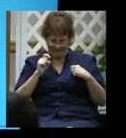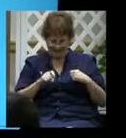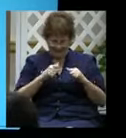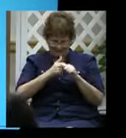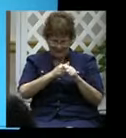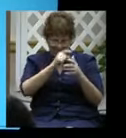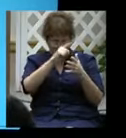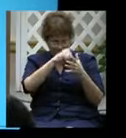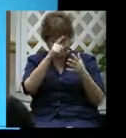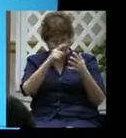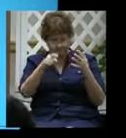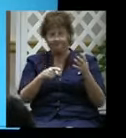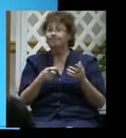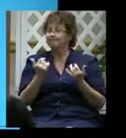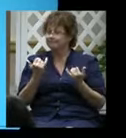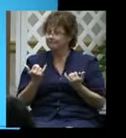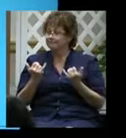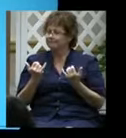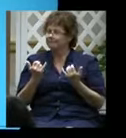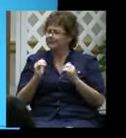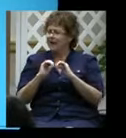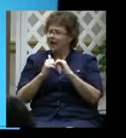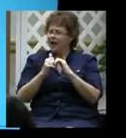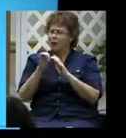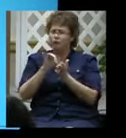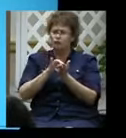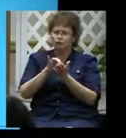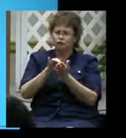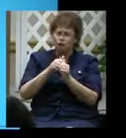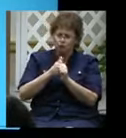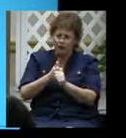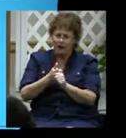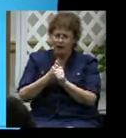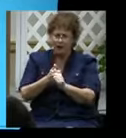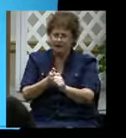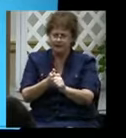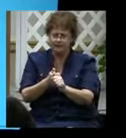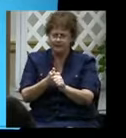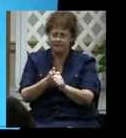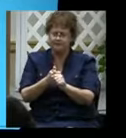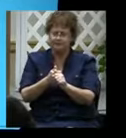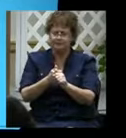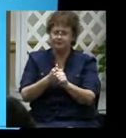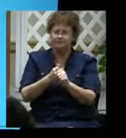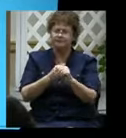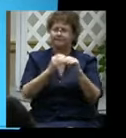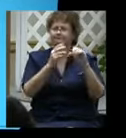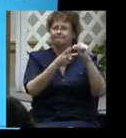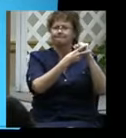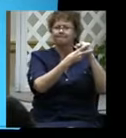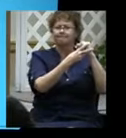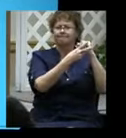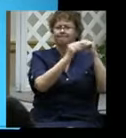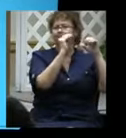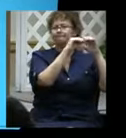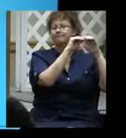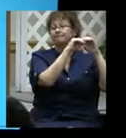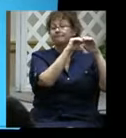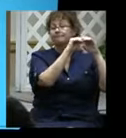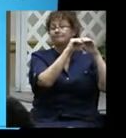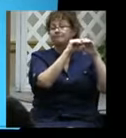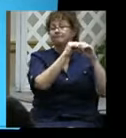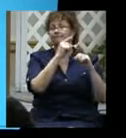consider is to begin to come up with a way to track what you're doing and to archive what you're doing. This has